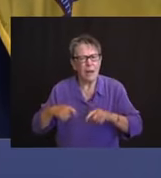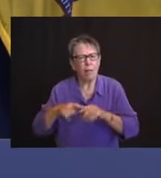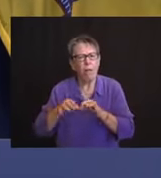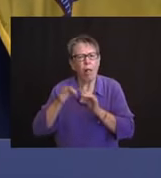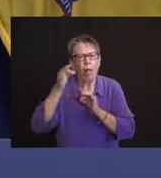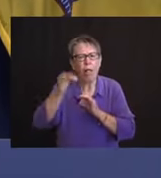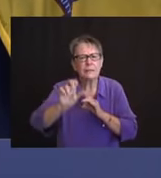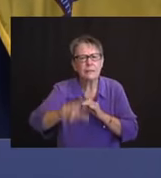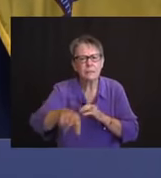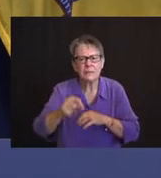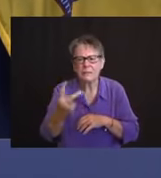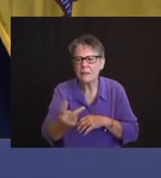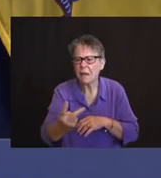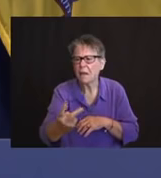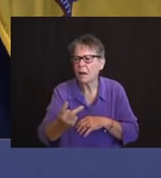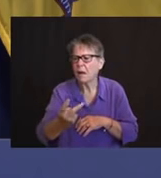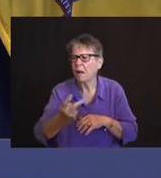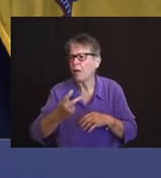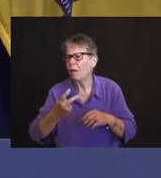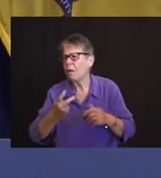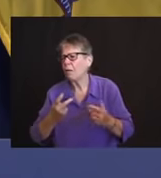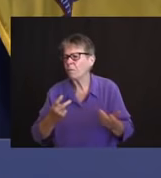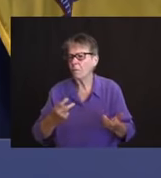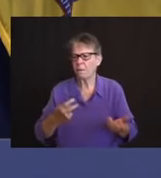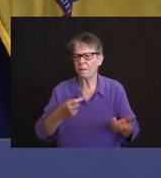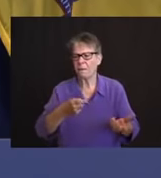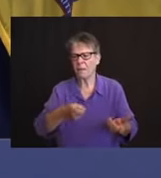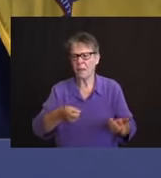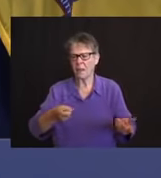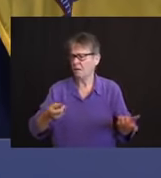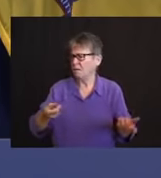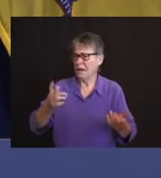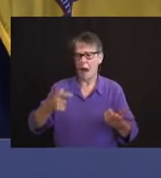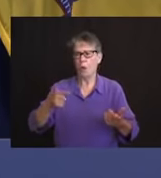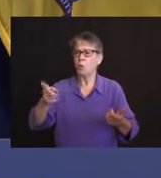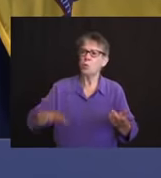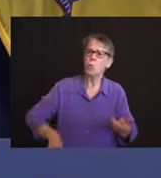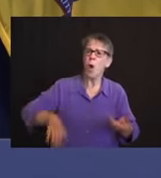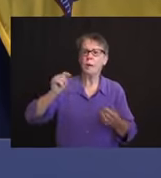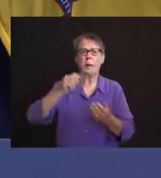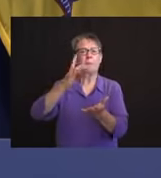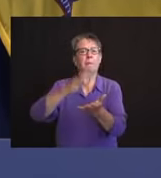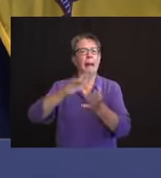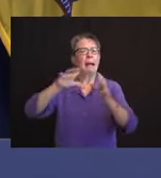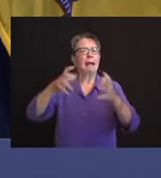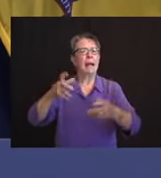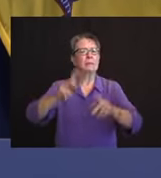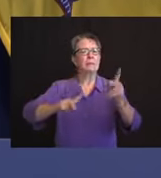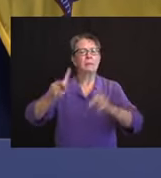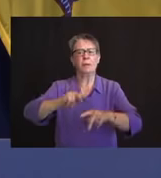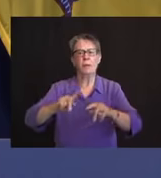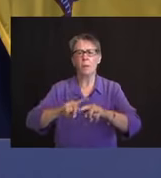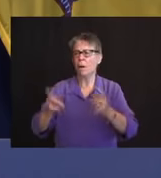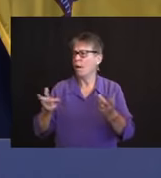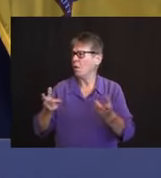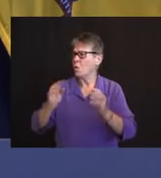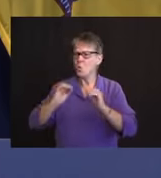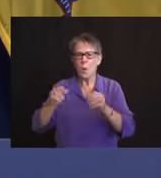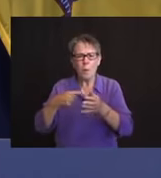class on the best day, what do you say to these folks that have just not gone through had a paycheck, in months